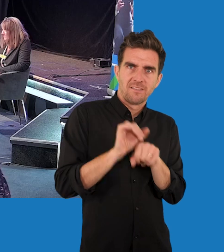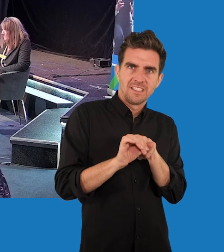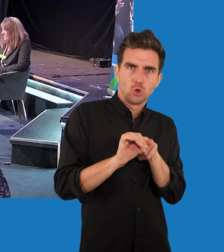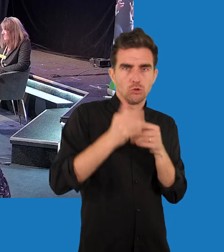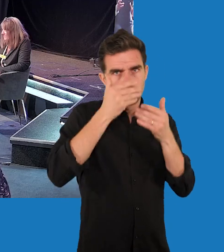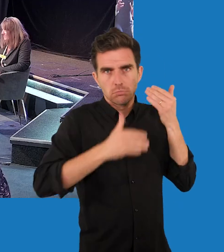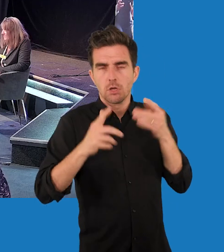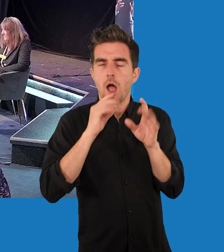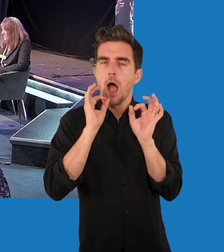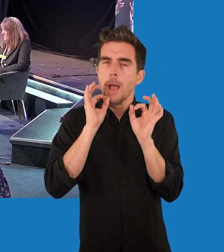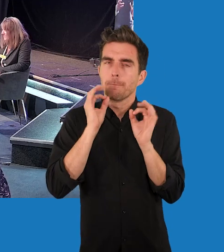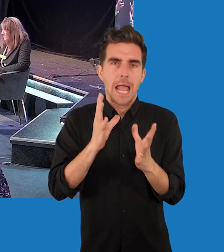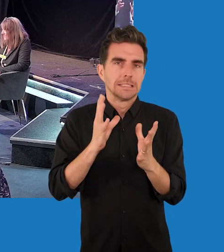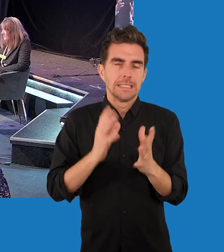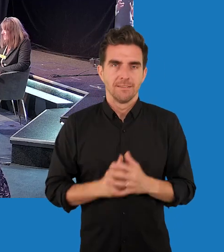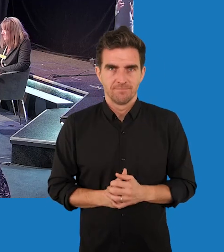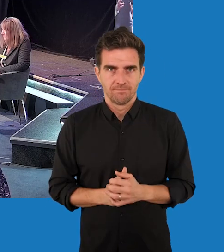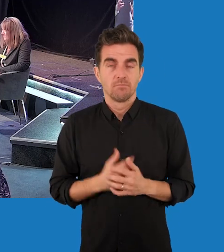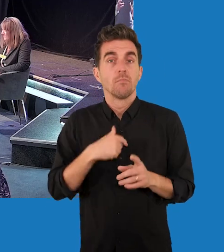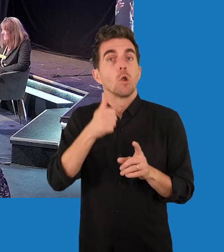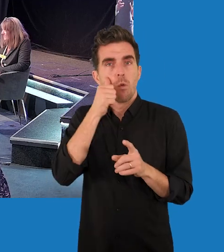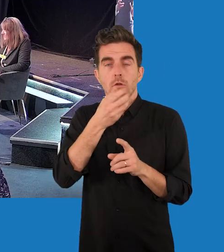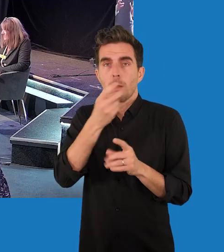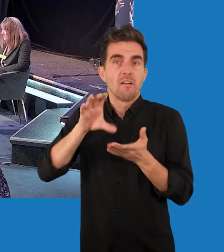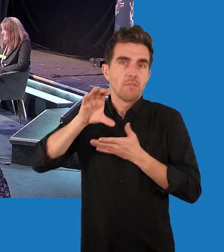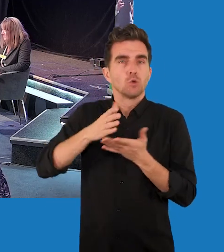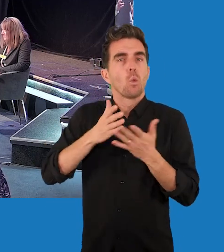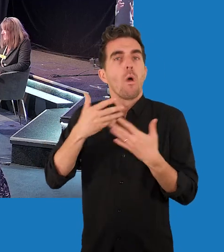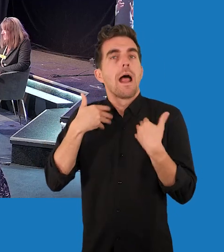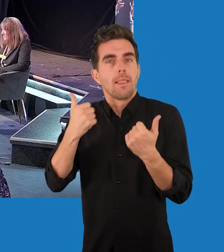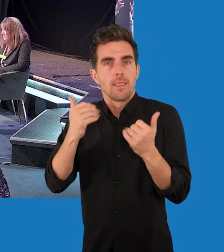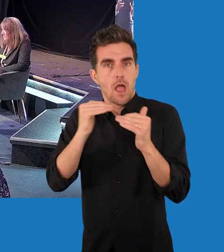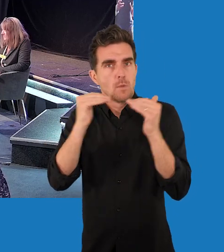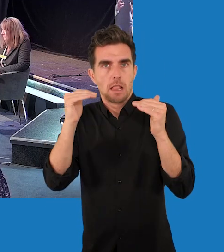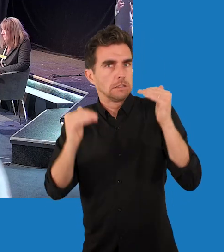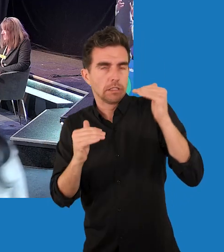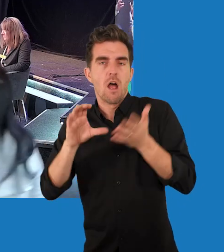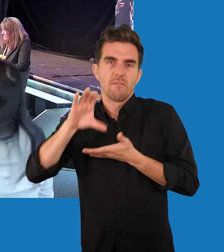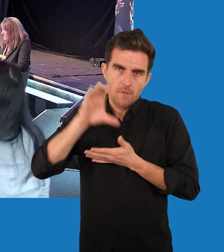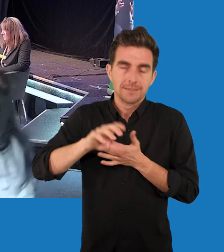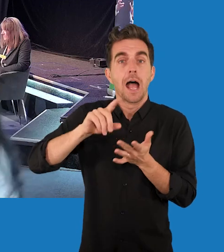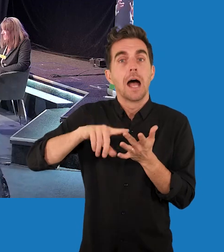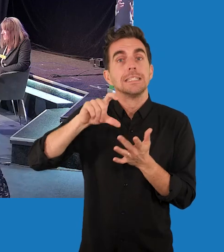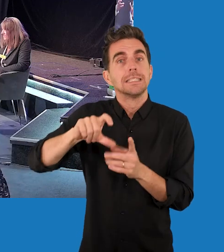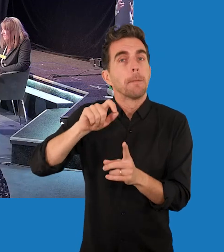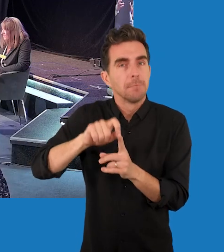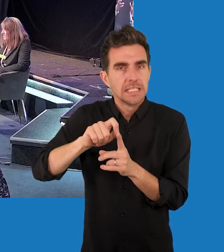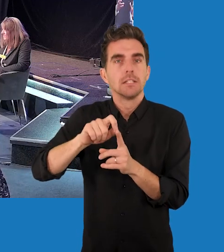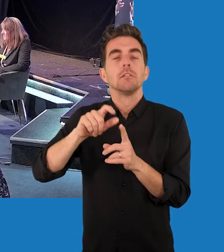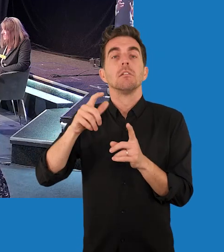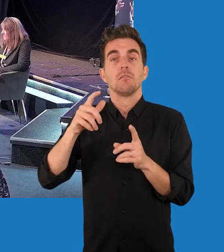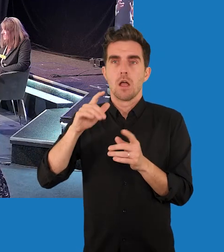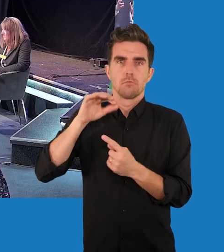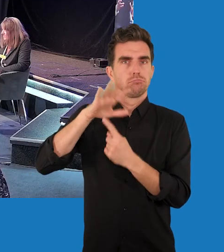really preventative work being done, which is amazing. I know some of them are funded through the Health Inequalities Fund and